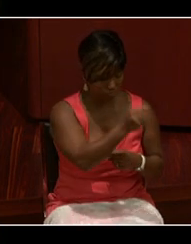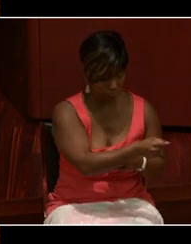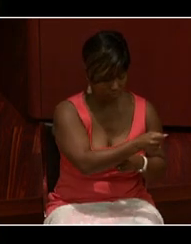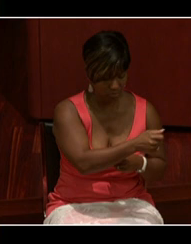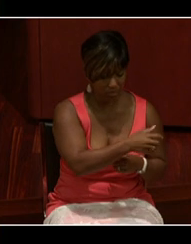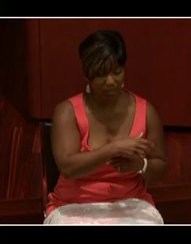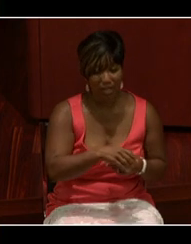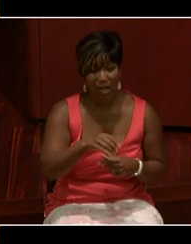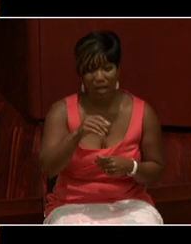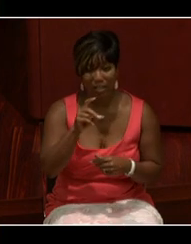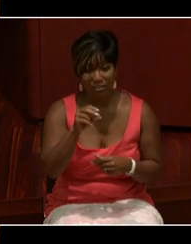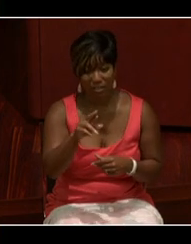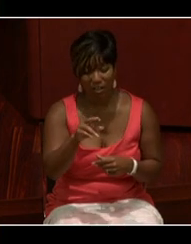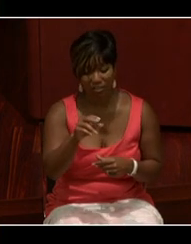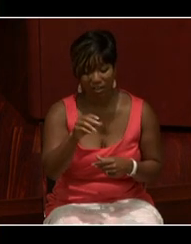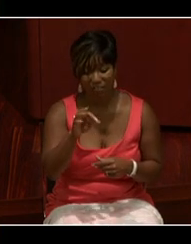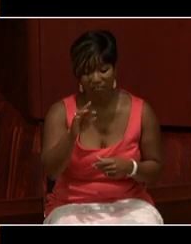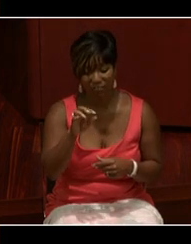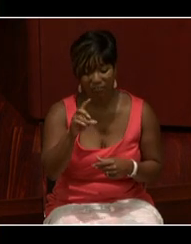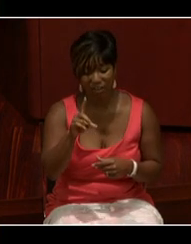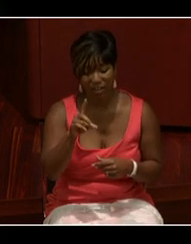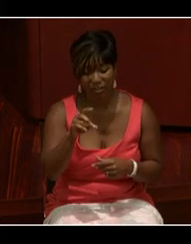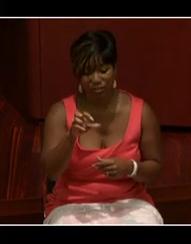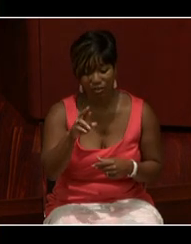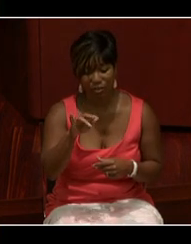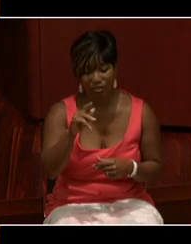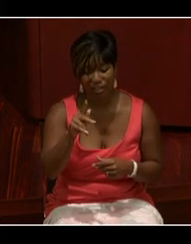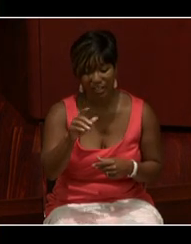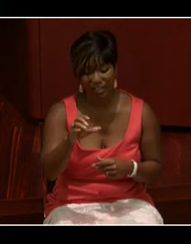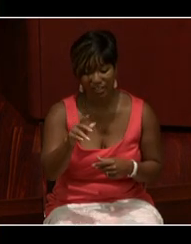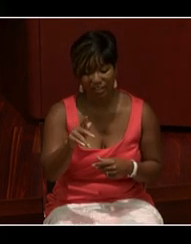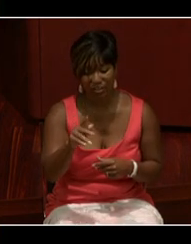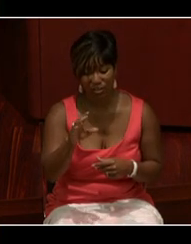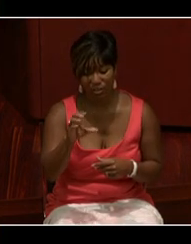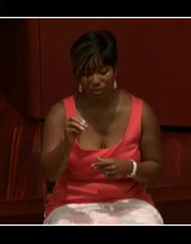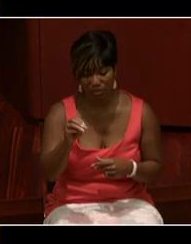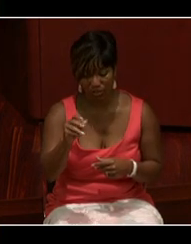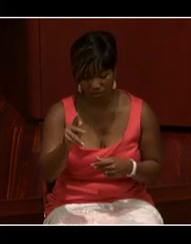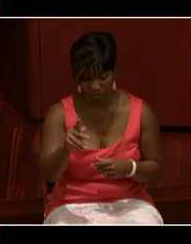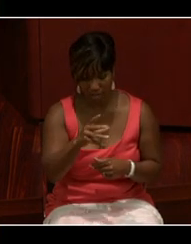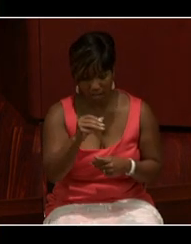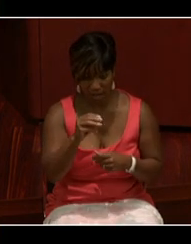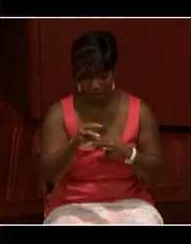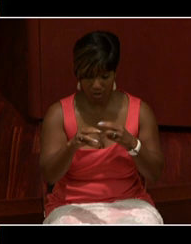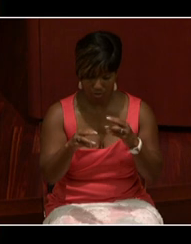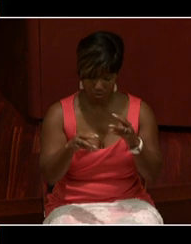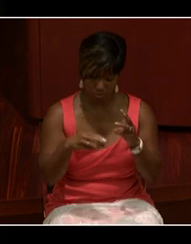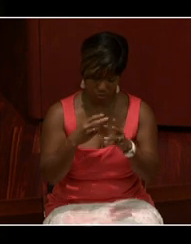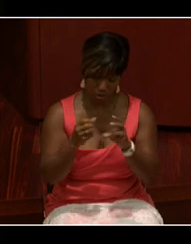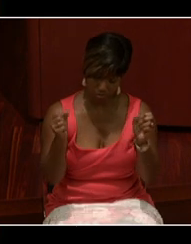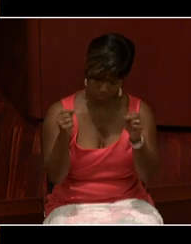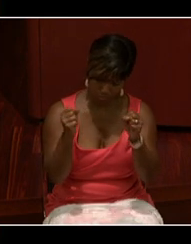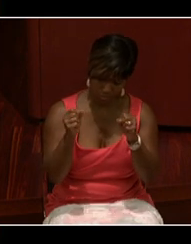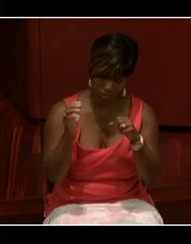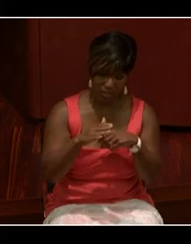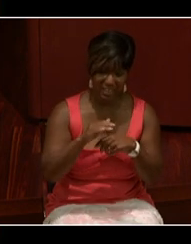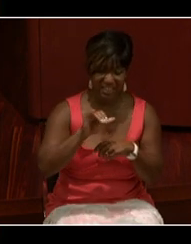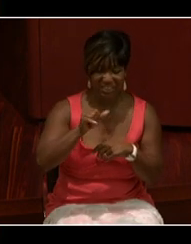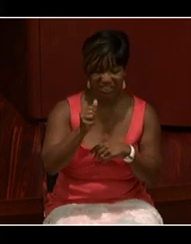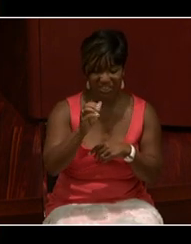explorer Dr. Frederick Cook, labor leader Big Bill Hayward, and world heavyweight champion boxer Jack